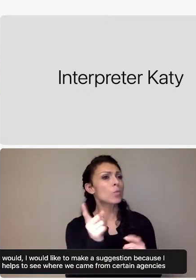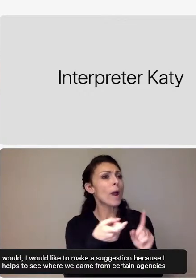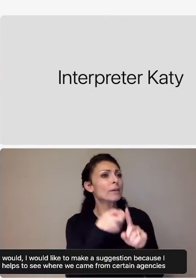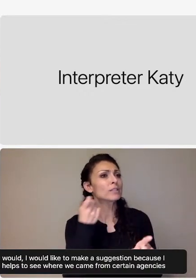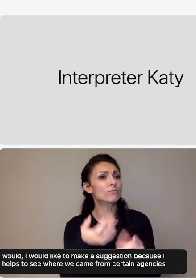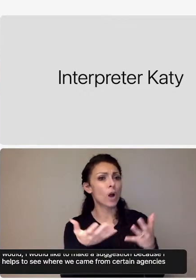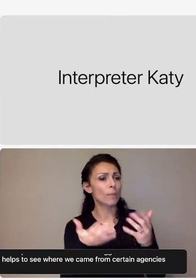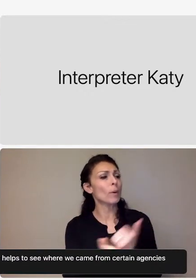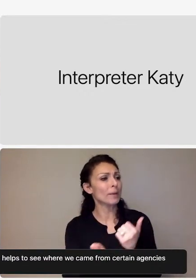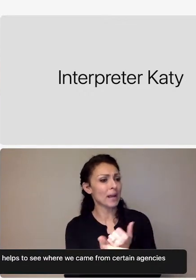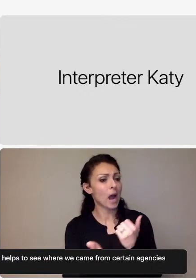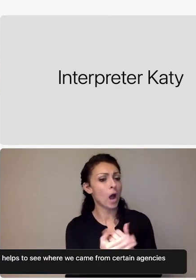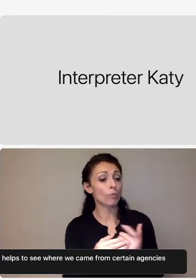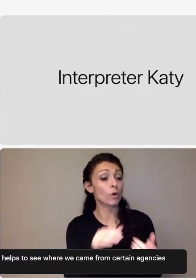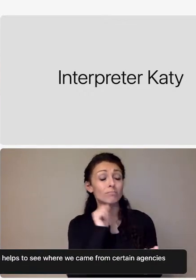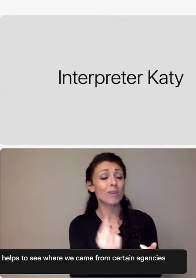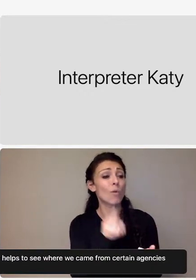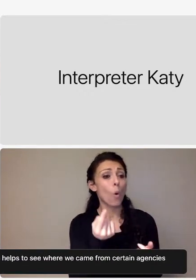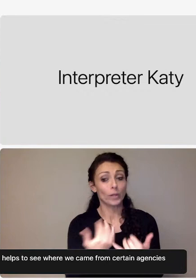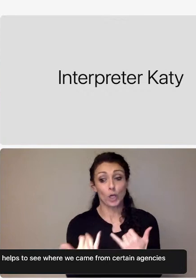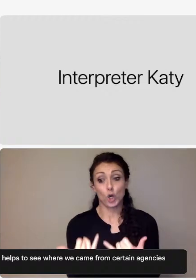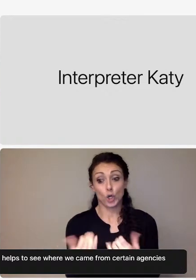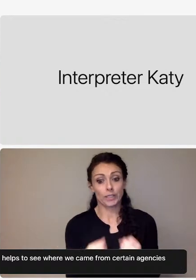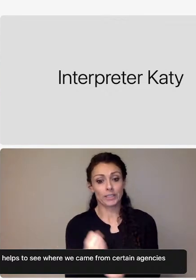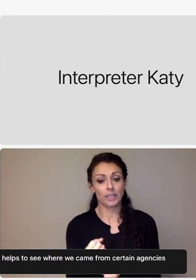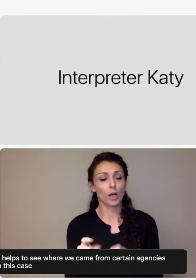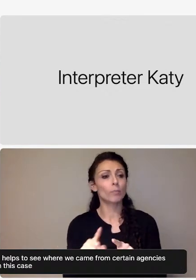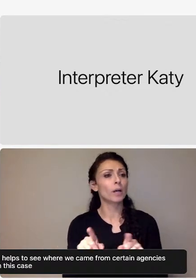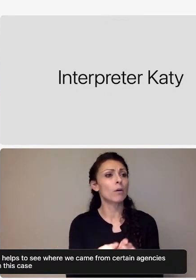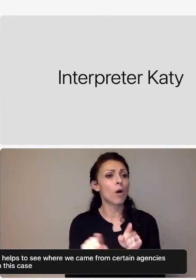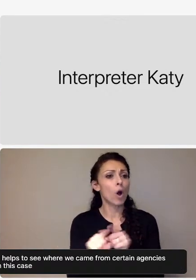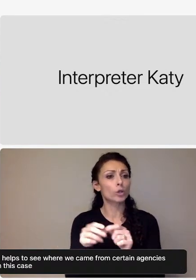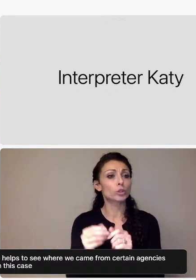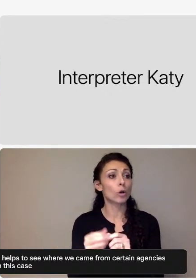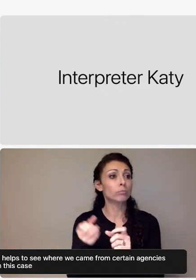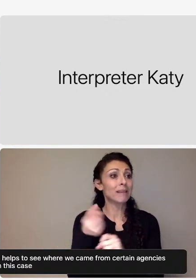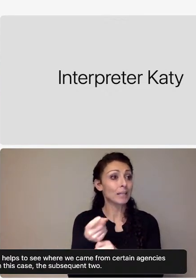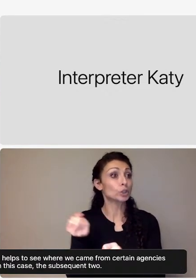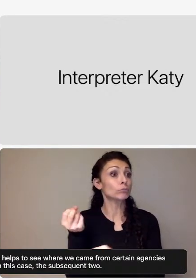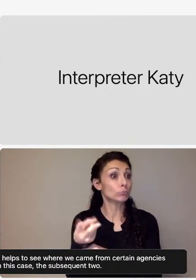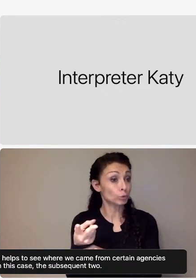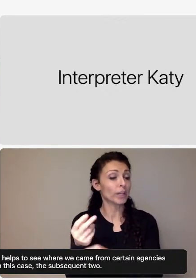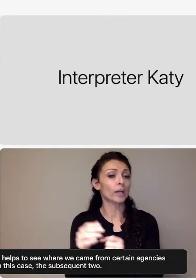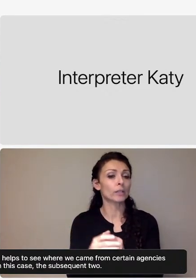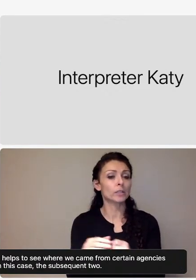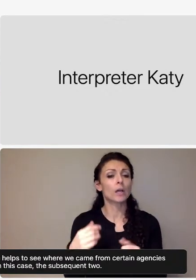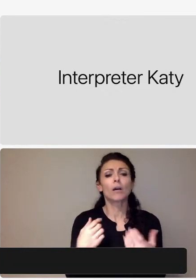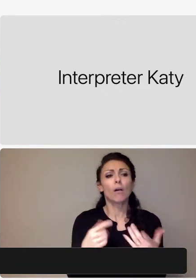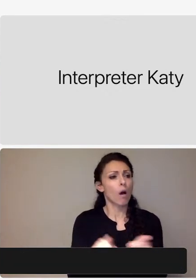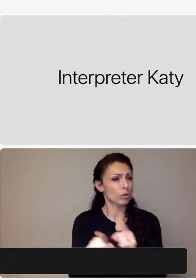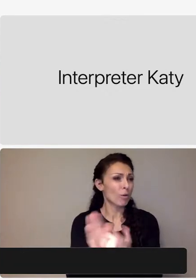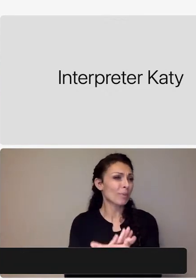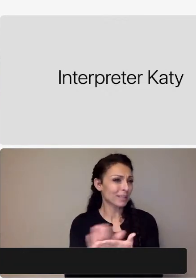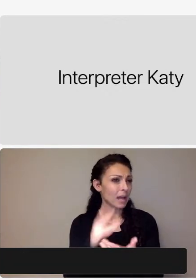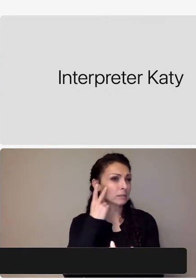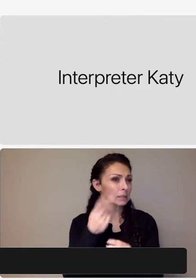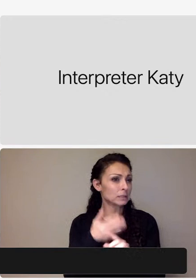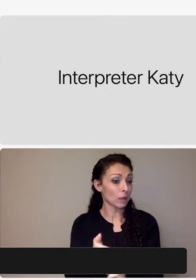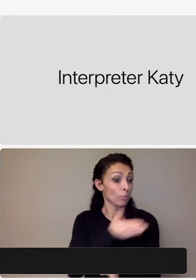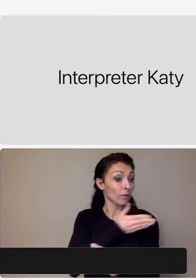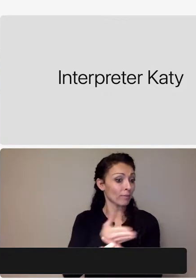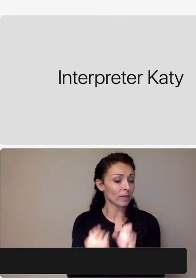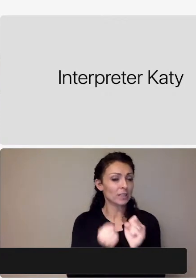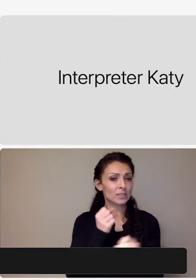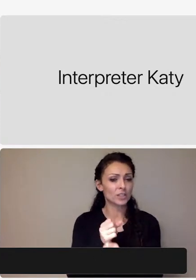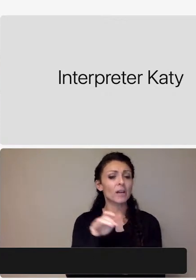usually you don't just get the current year and then in this case the subsequent two we uh sometimes get the prior year and that gives us a